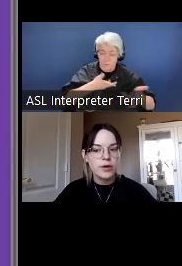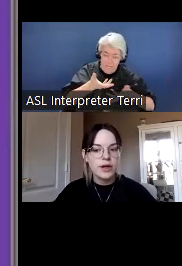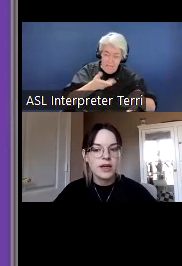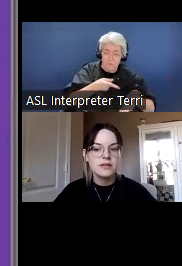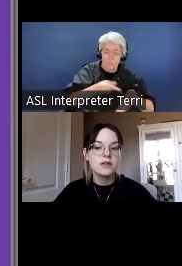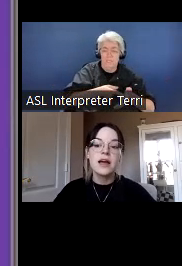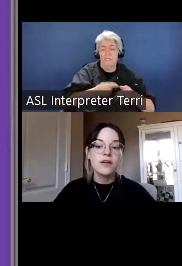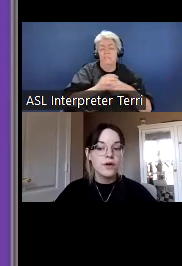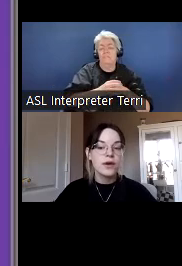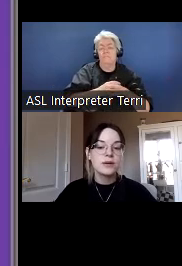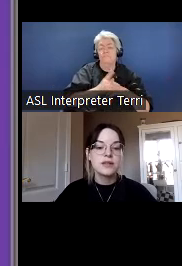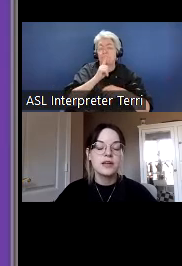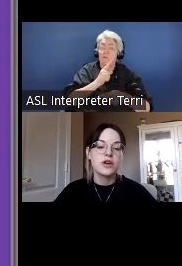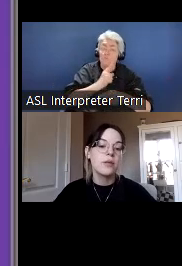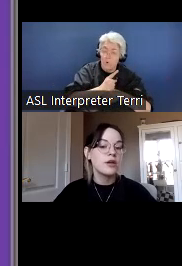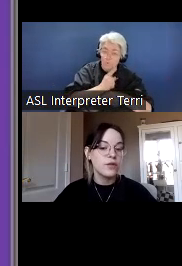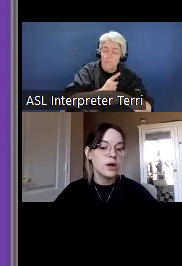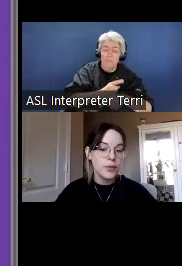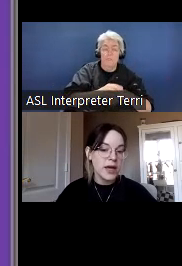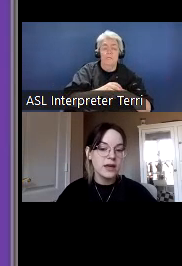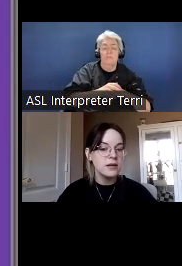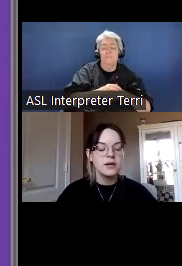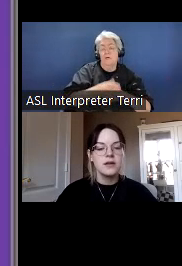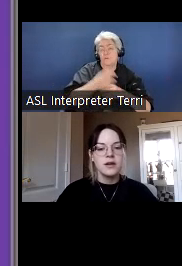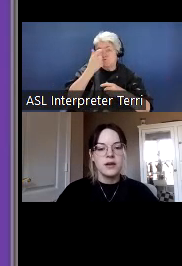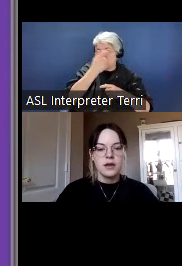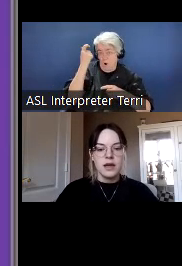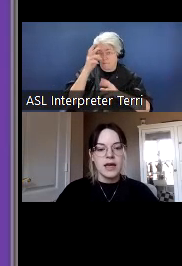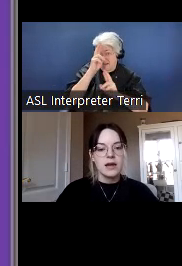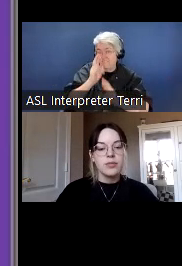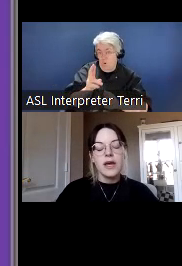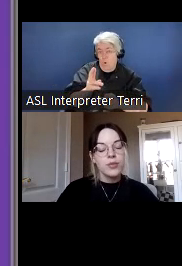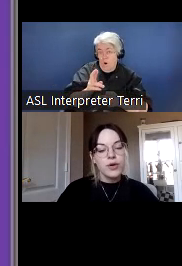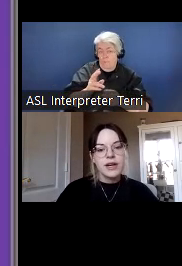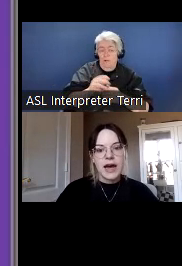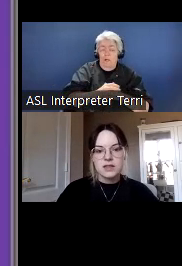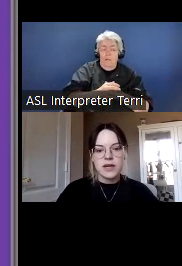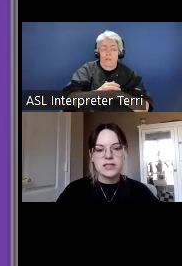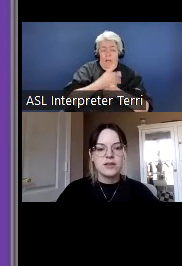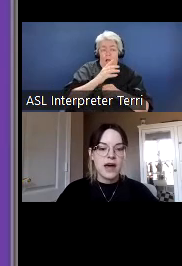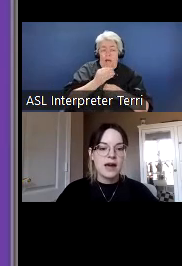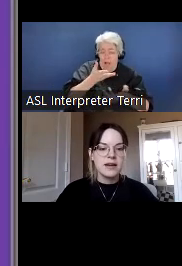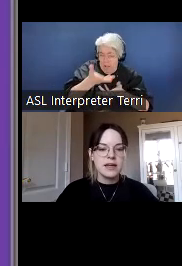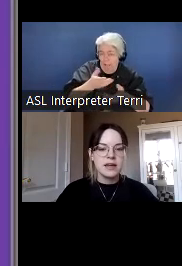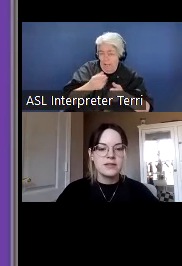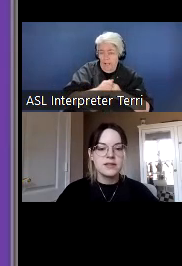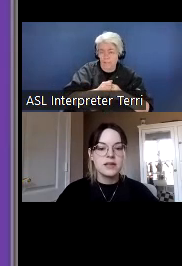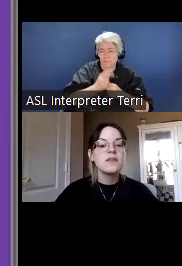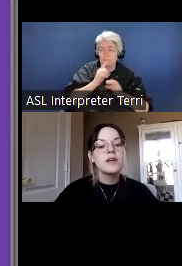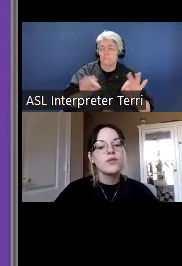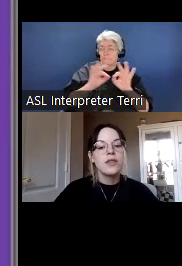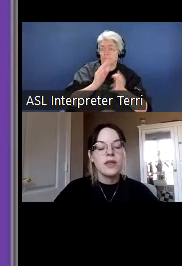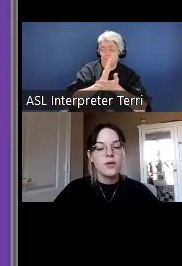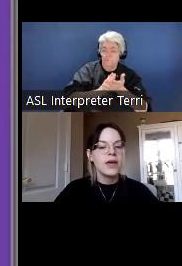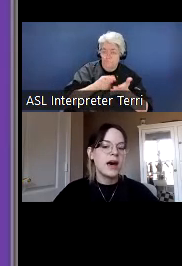in an appropriate, client-focused, and trauma-informed way. And an important aspect of that